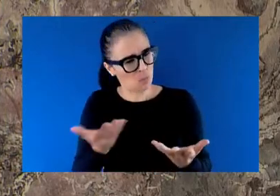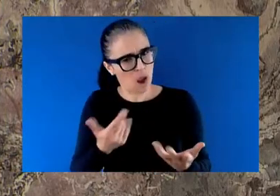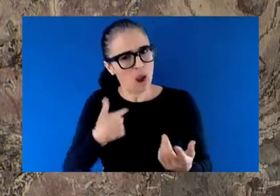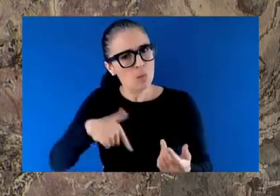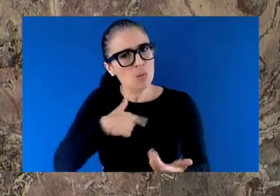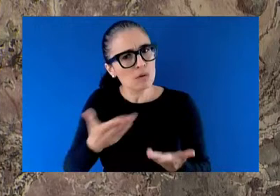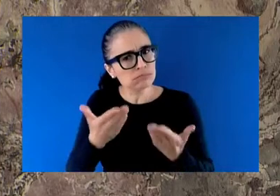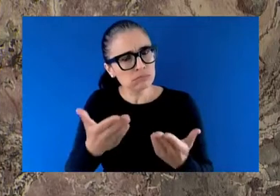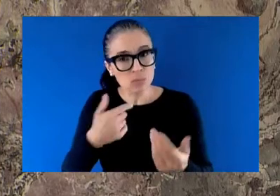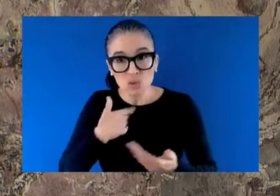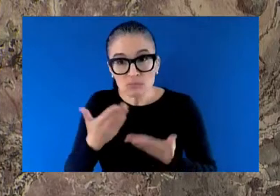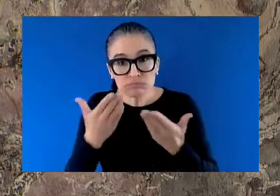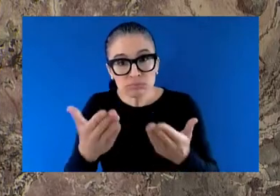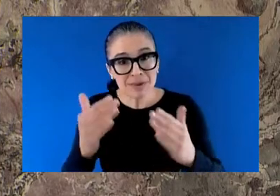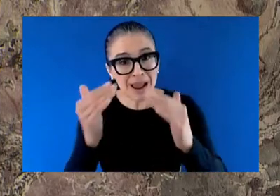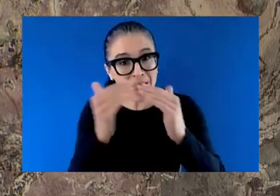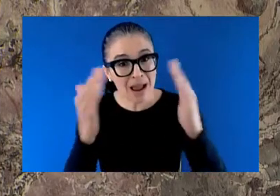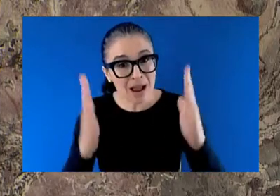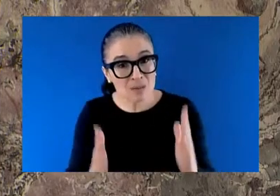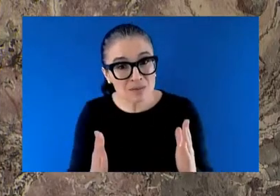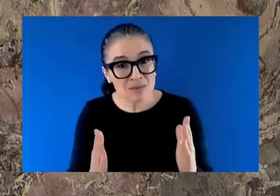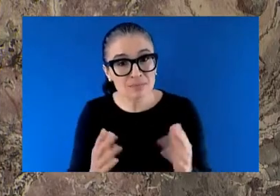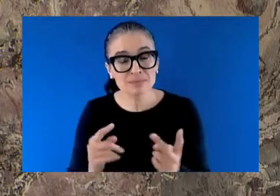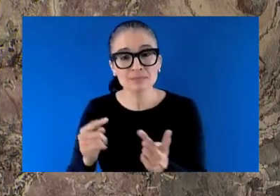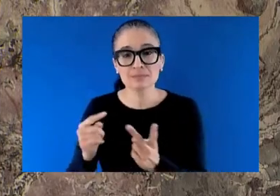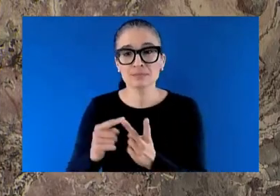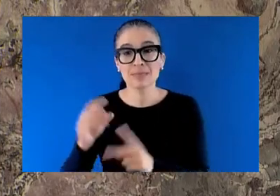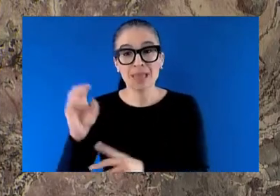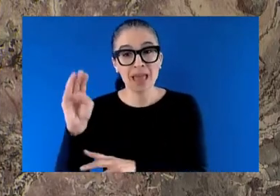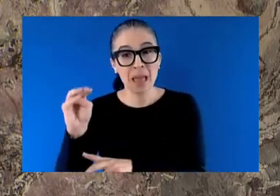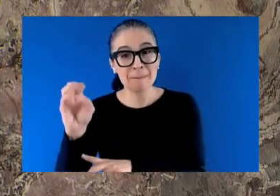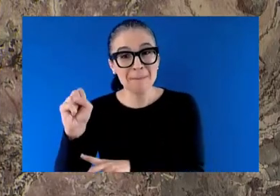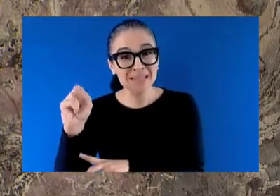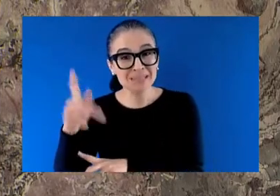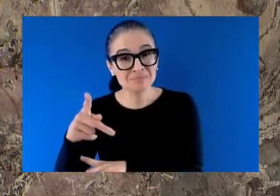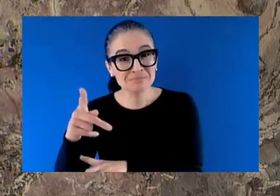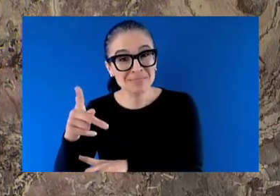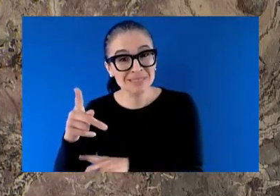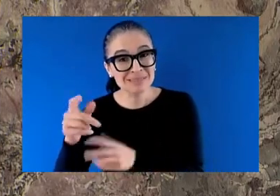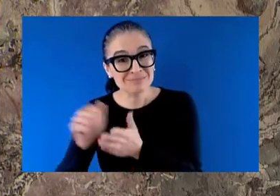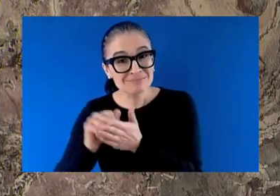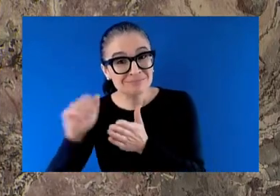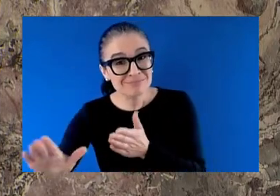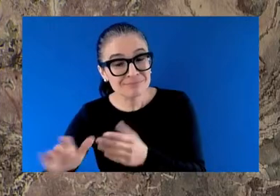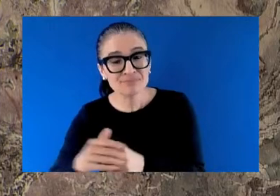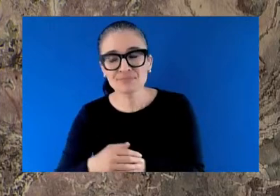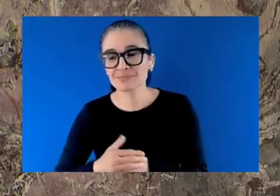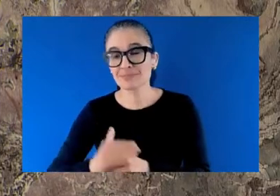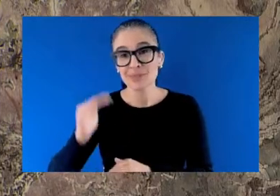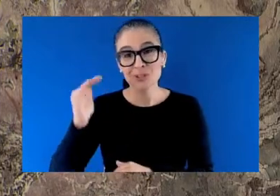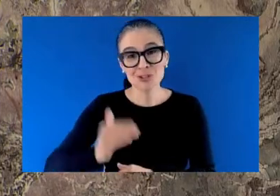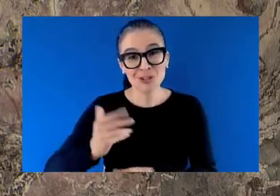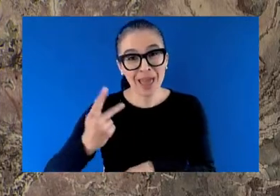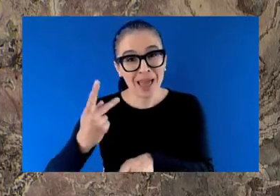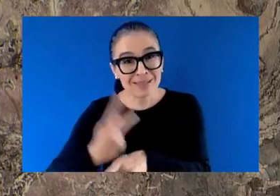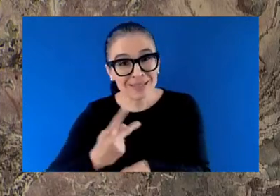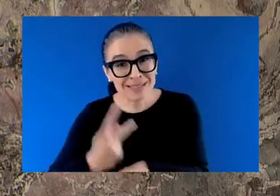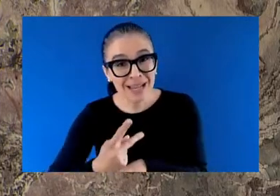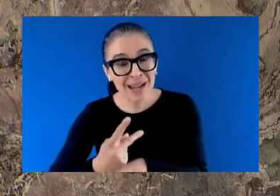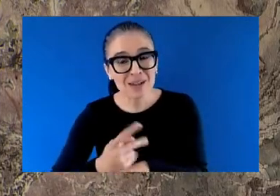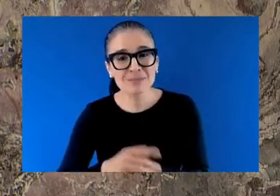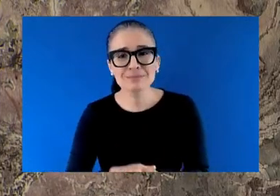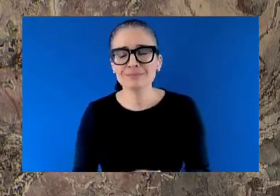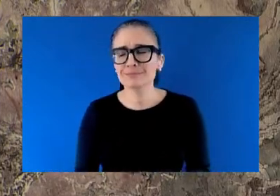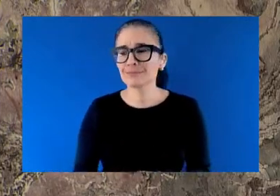on childcare, on family benefits that they opposed. Every single time there was